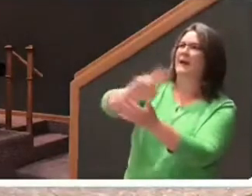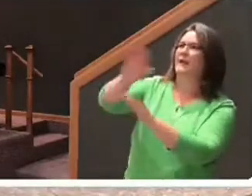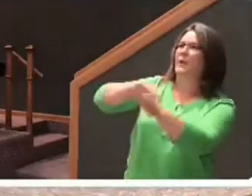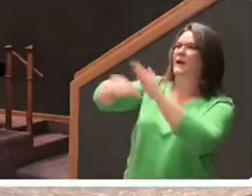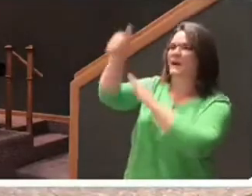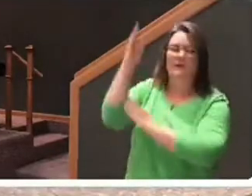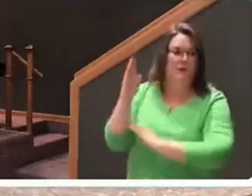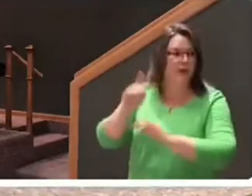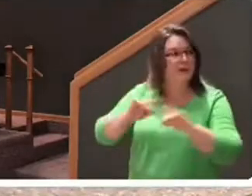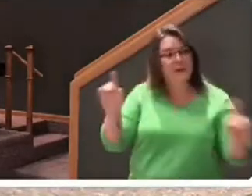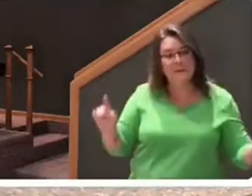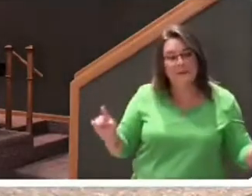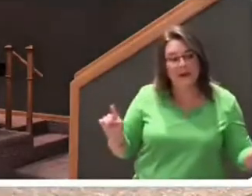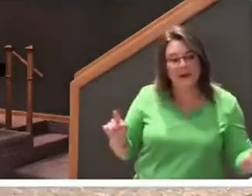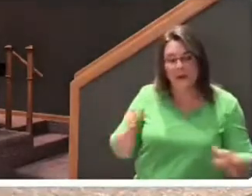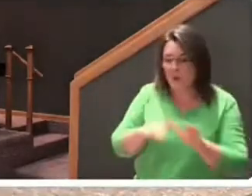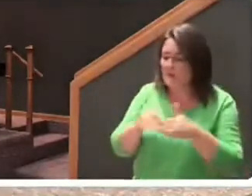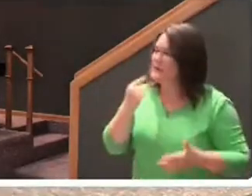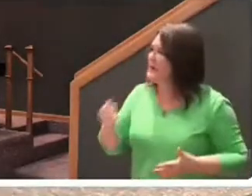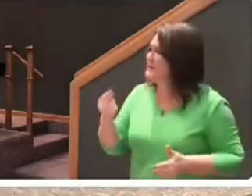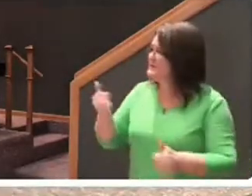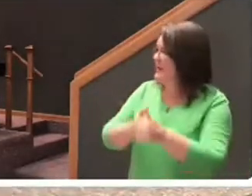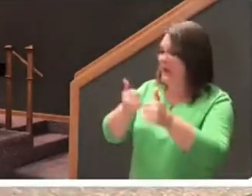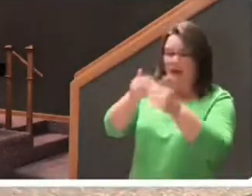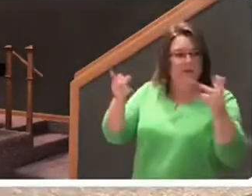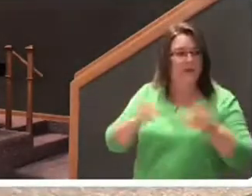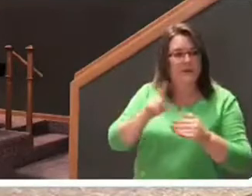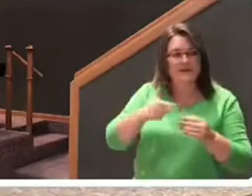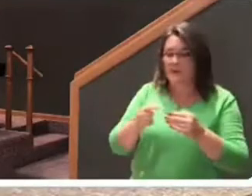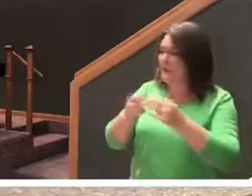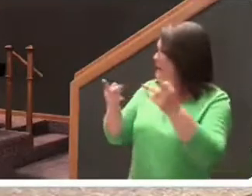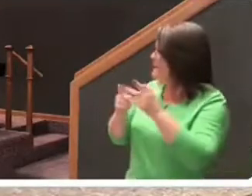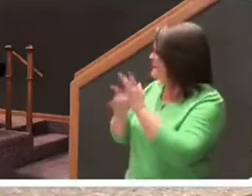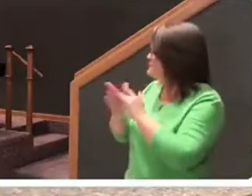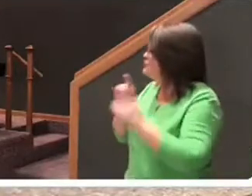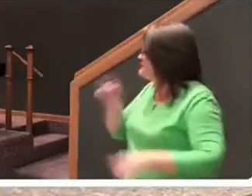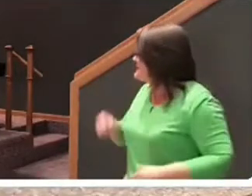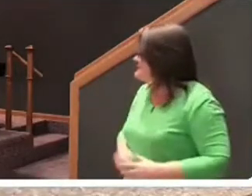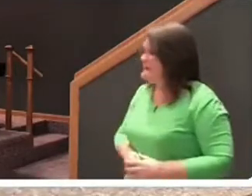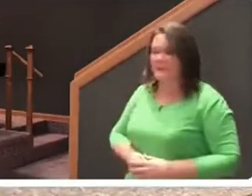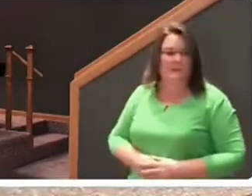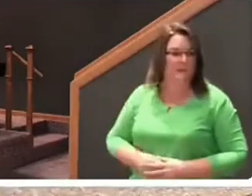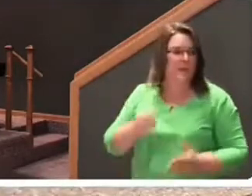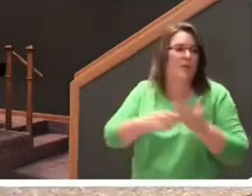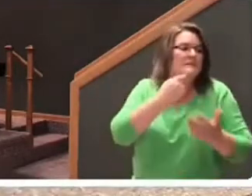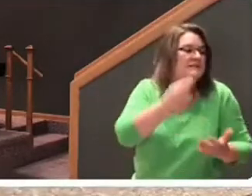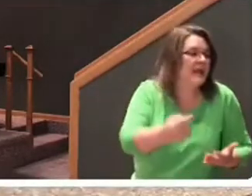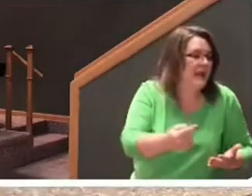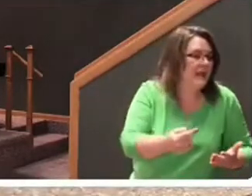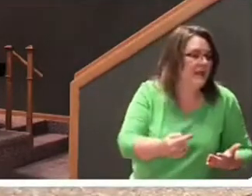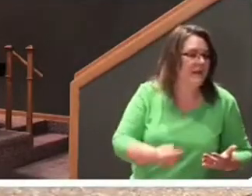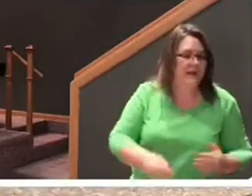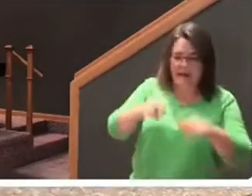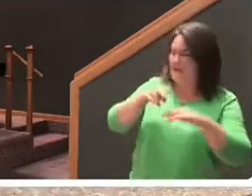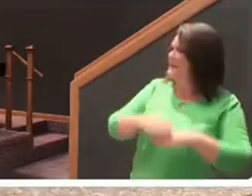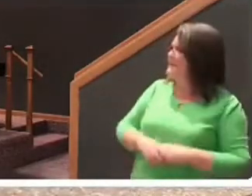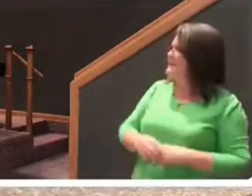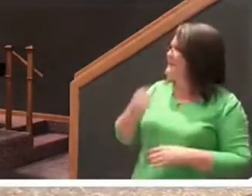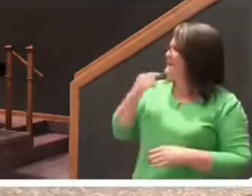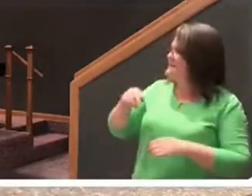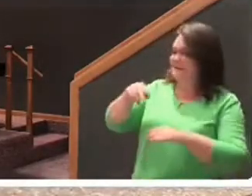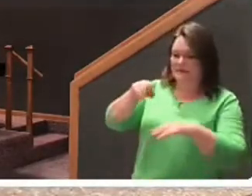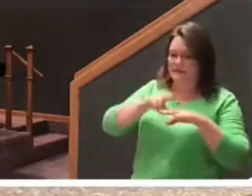hand of God. But what's the Bible say everywhere else about where Jesus is at? What's it say? It says